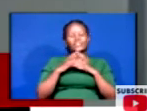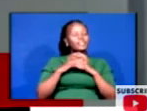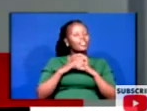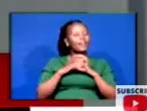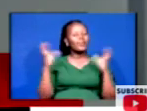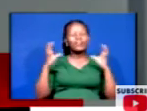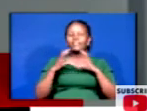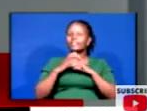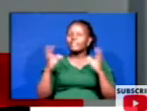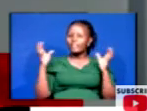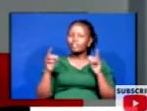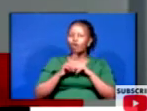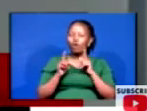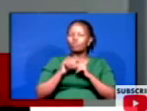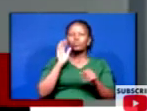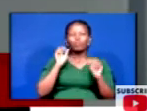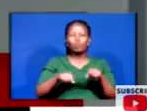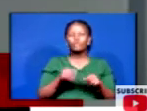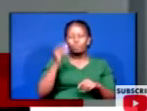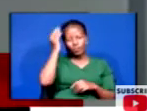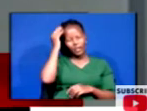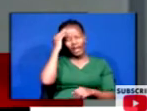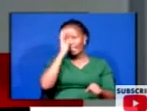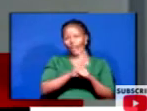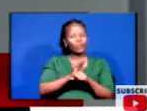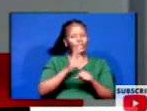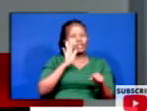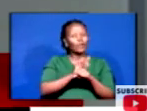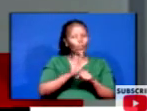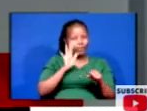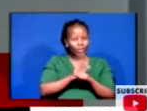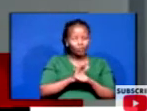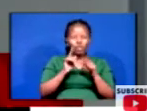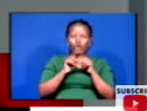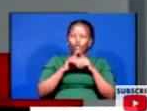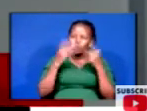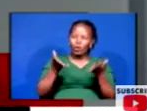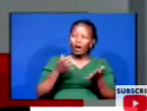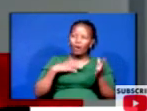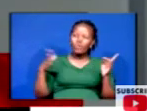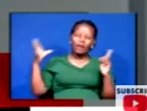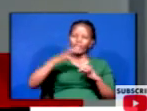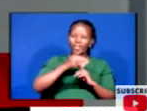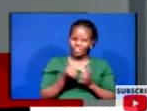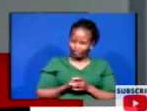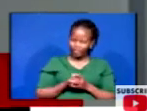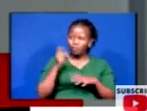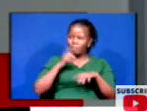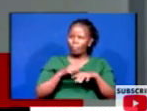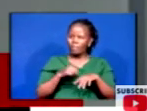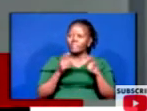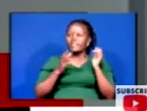In the lessons that we can learn from this particular process and how he has gone about it. Okay. When we feel so defeated as a country because maybe